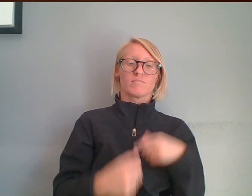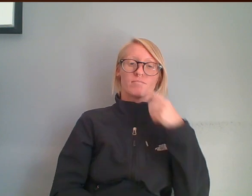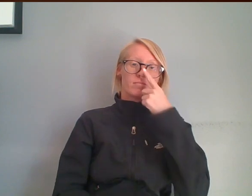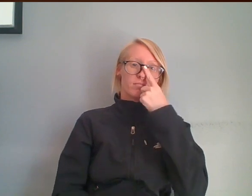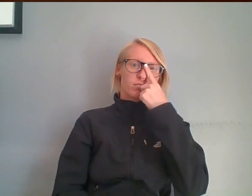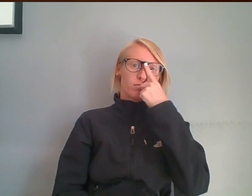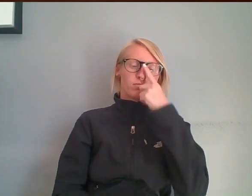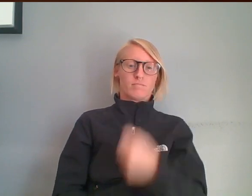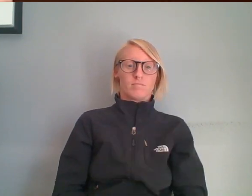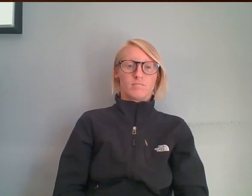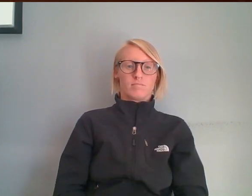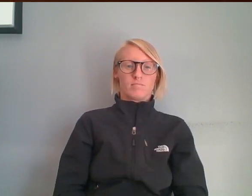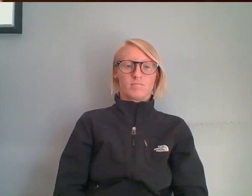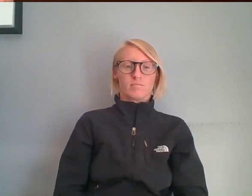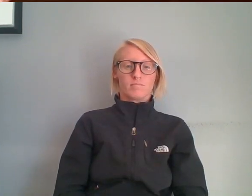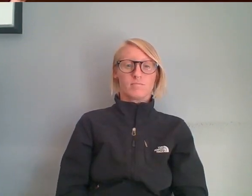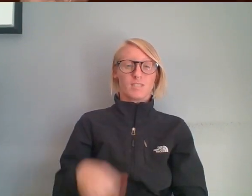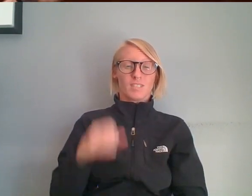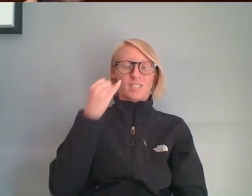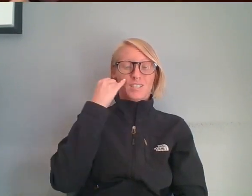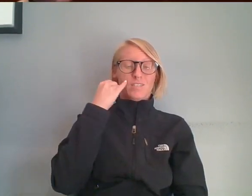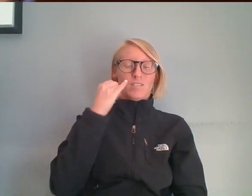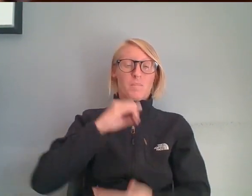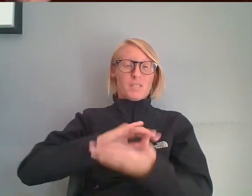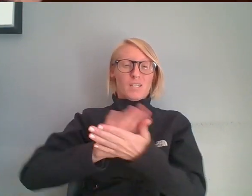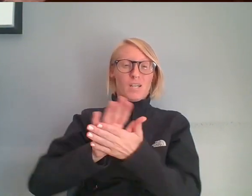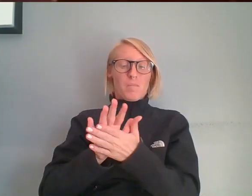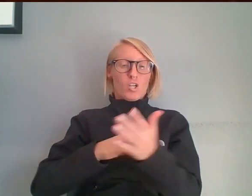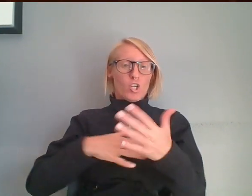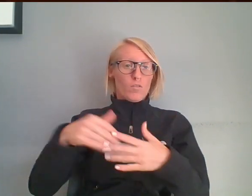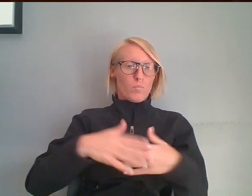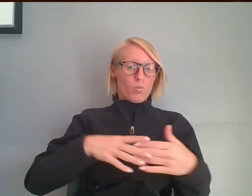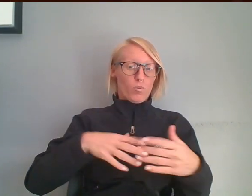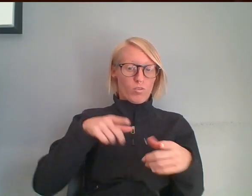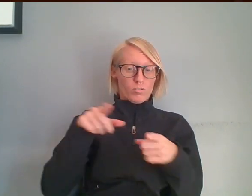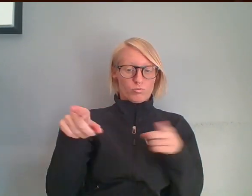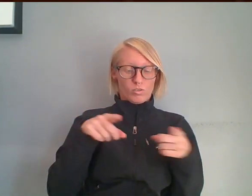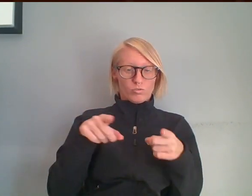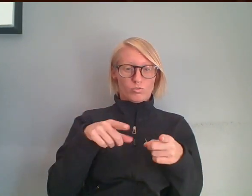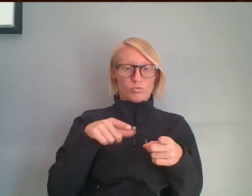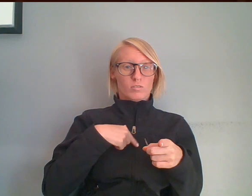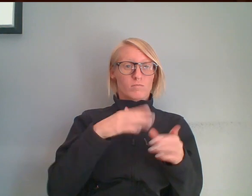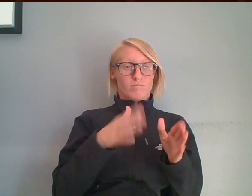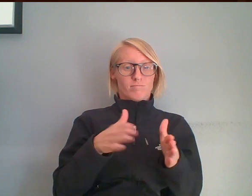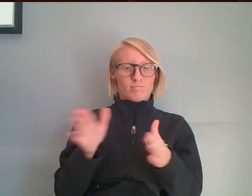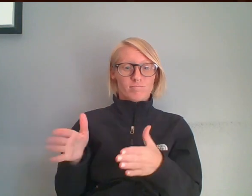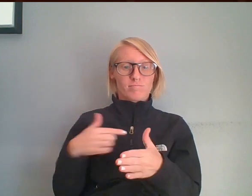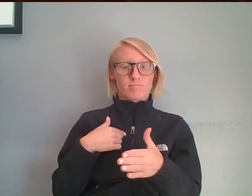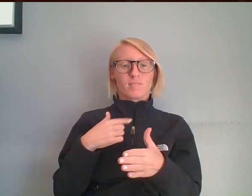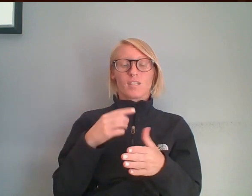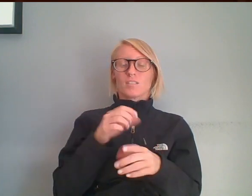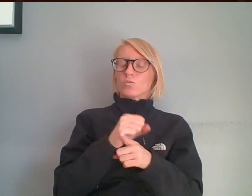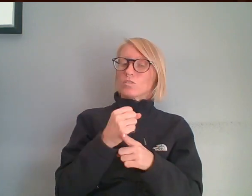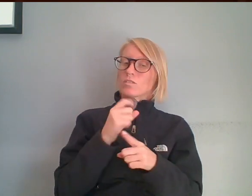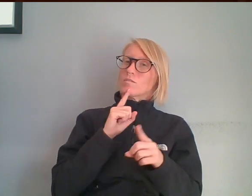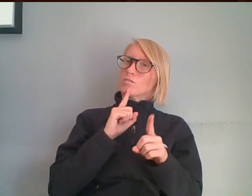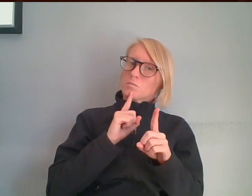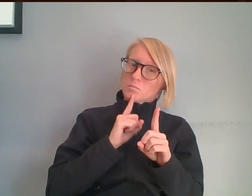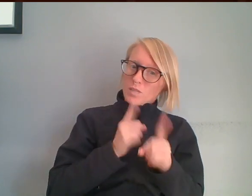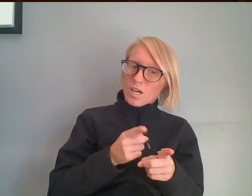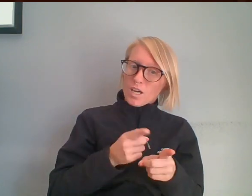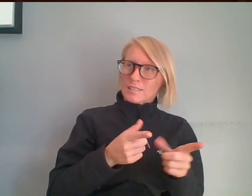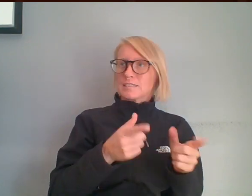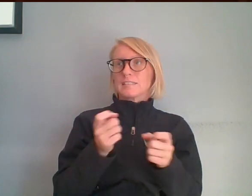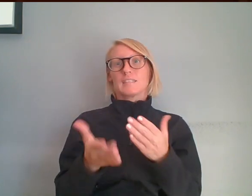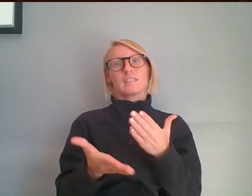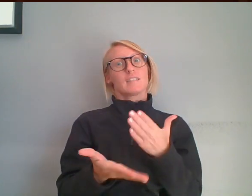If you can become comfortable with these structures, you can be in a situation where you can respond very ably to spontaneous speaking